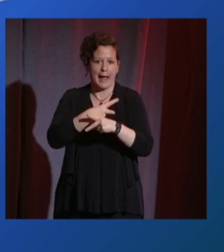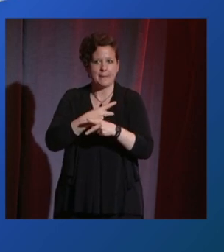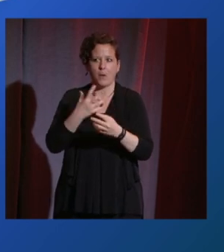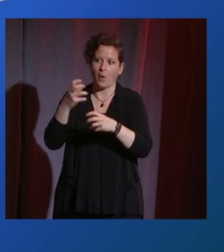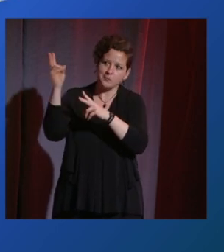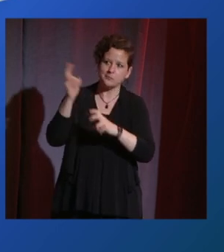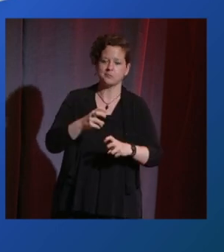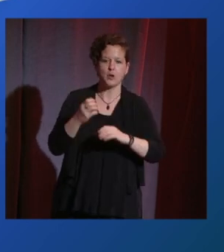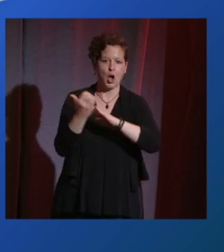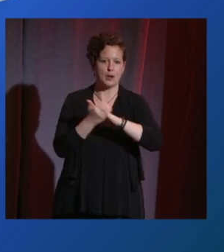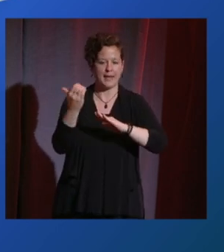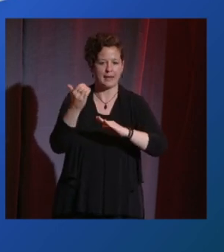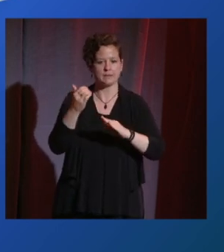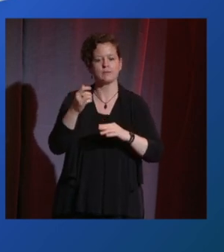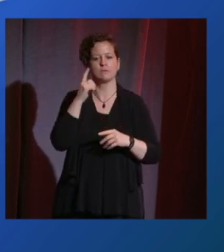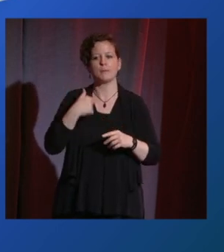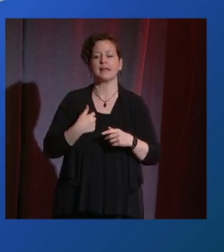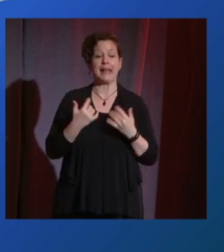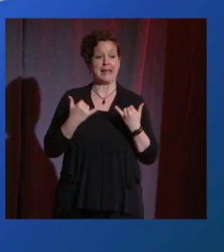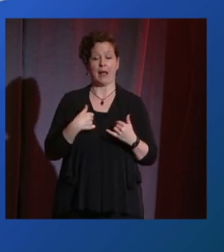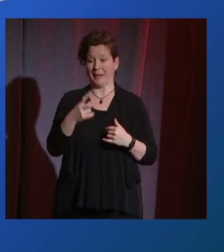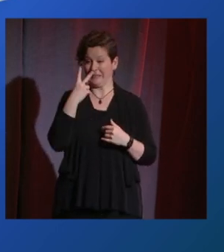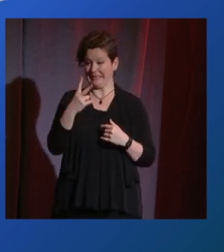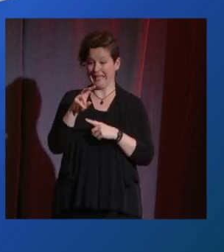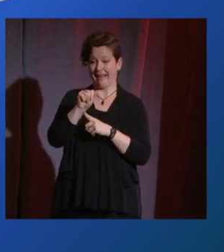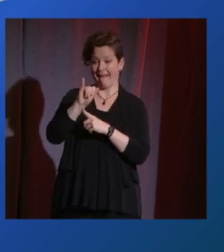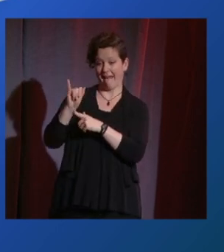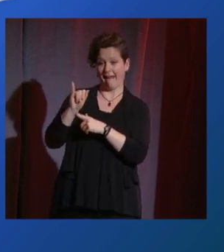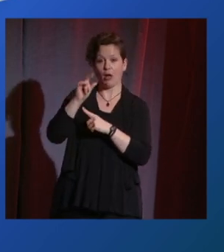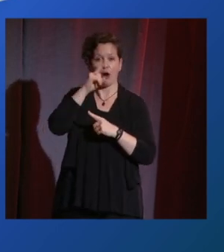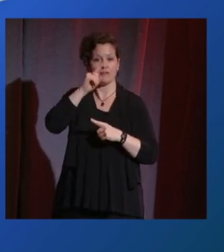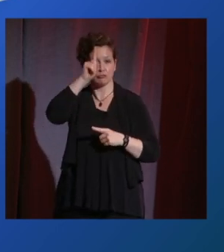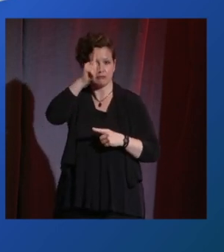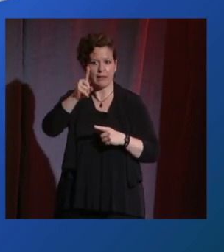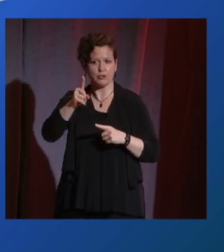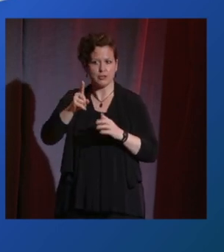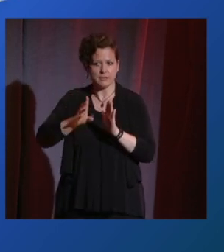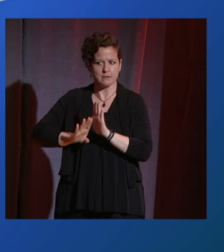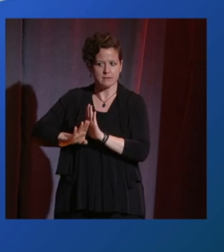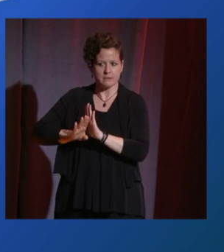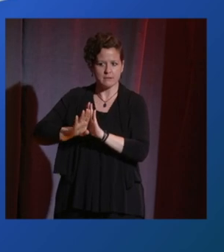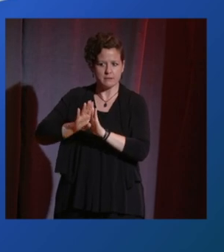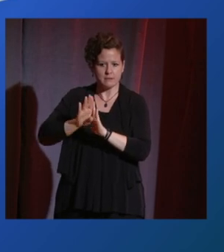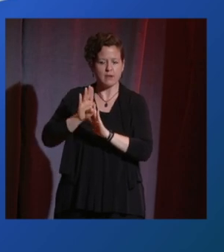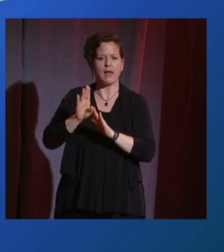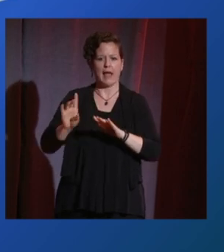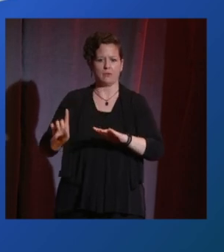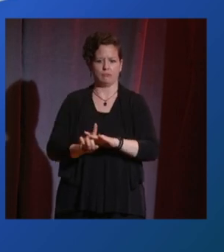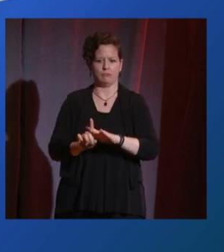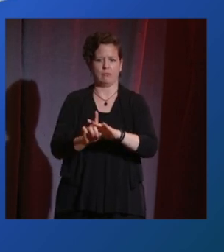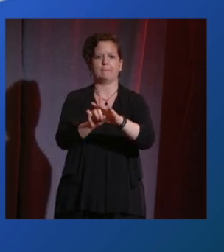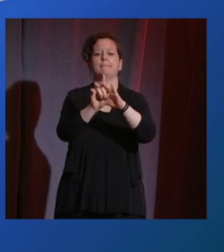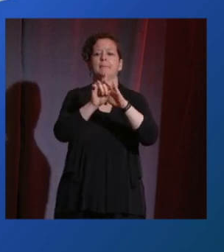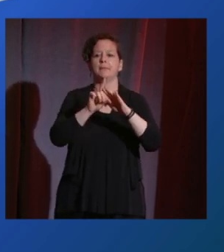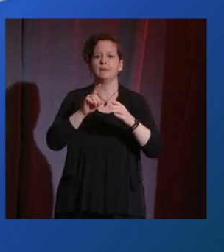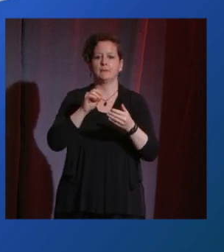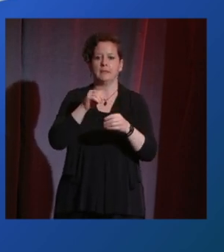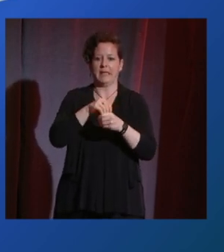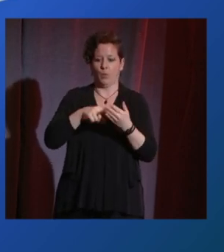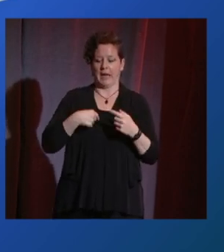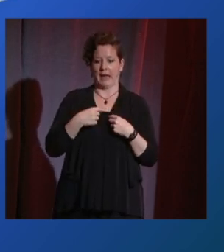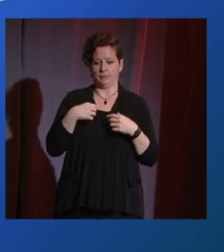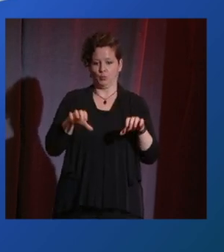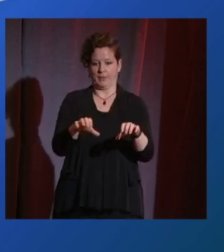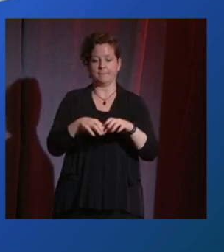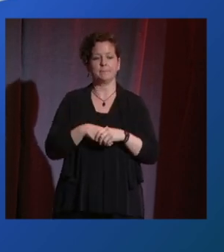and now I'm starting to see artificial intelligence emerge in the geospatial sector as well as everything else